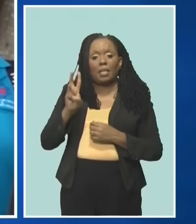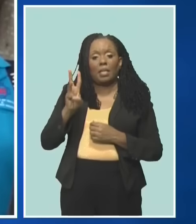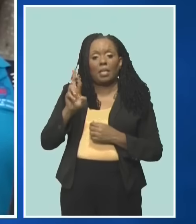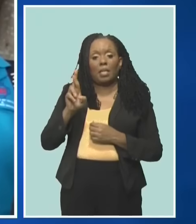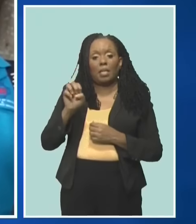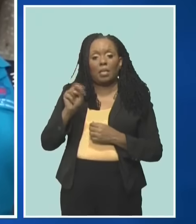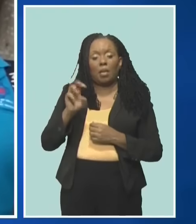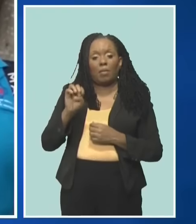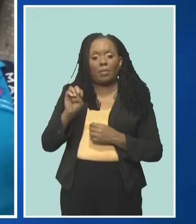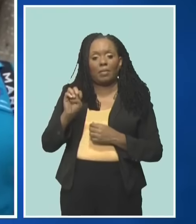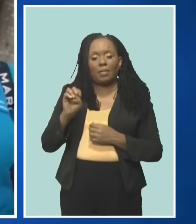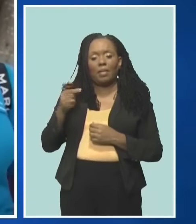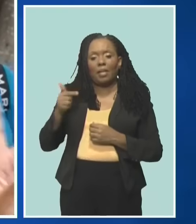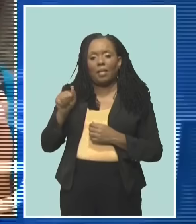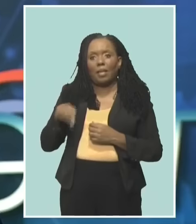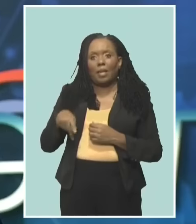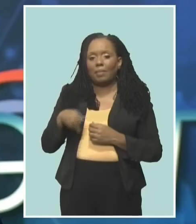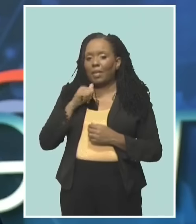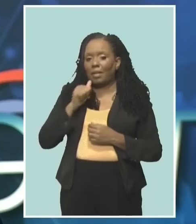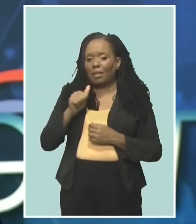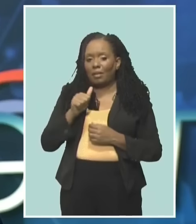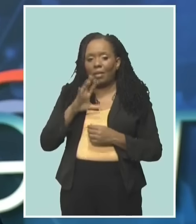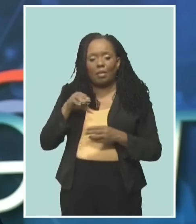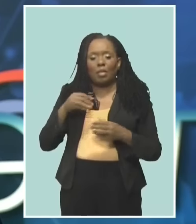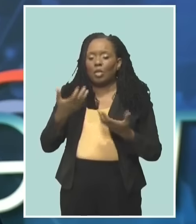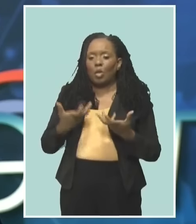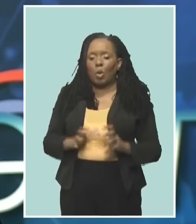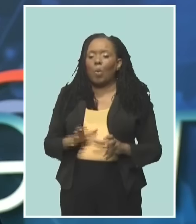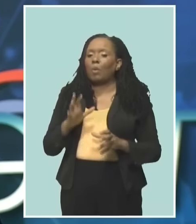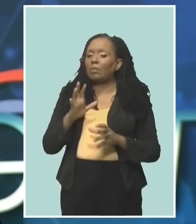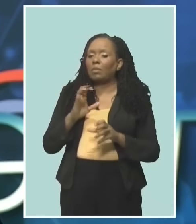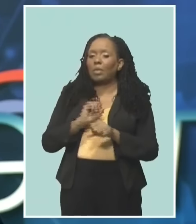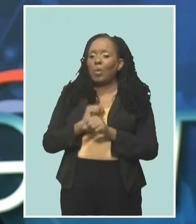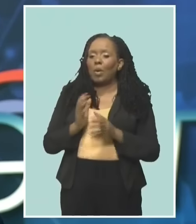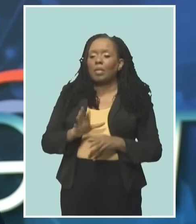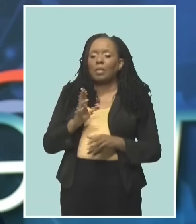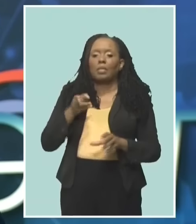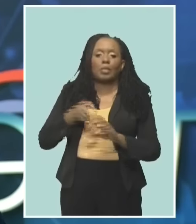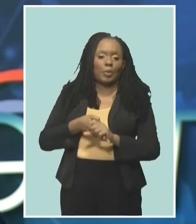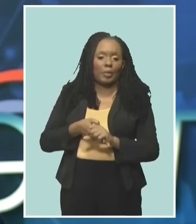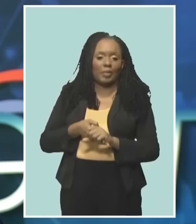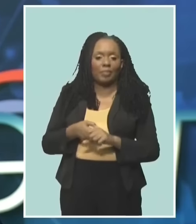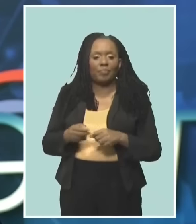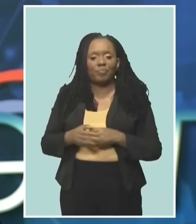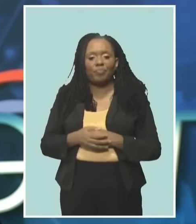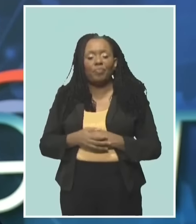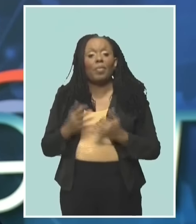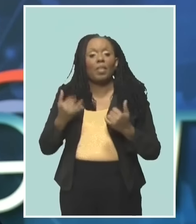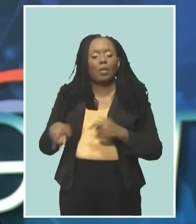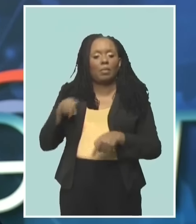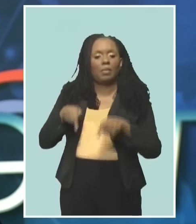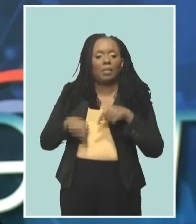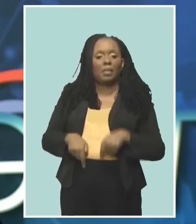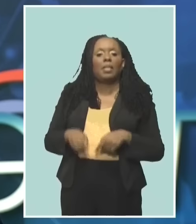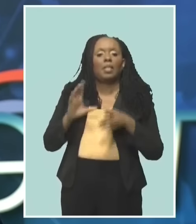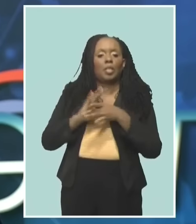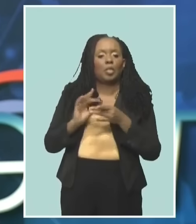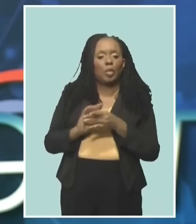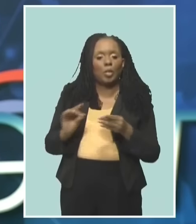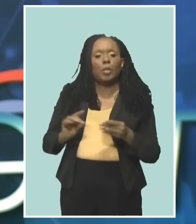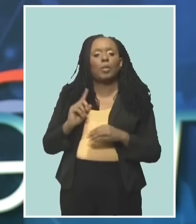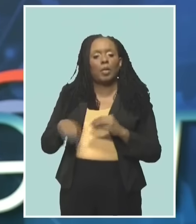discussions can be with the workers. Now we return to that story about the government taking the sole responsibility of naming national